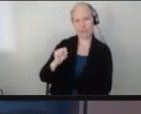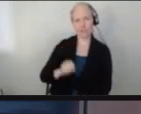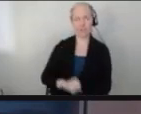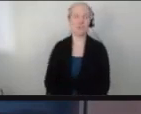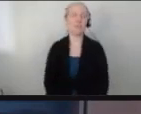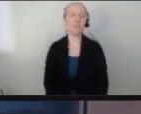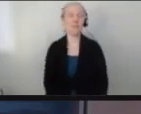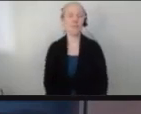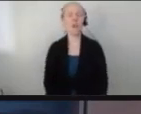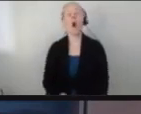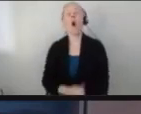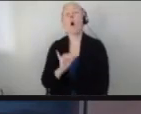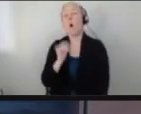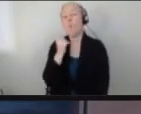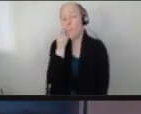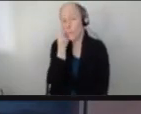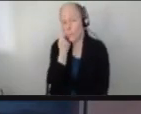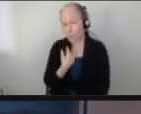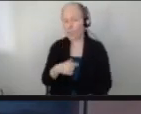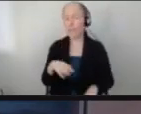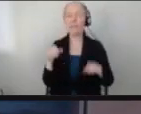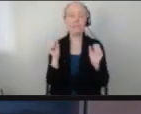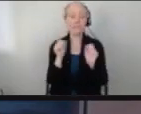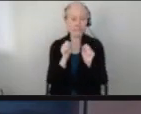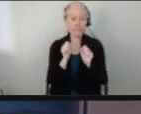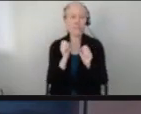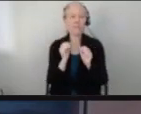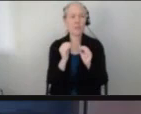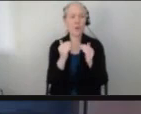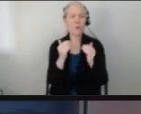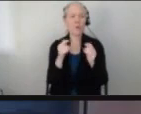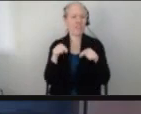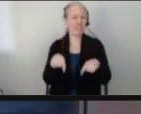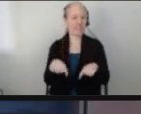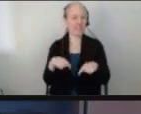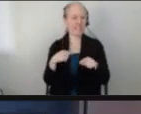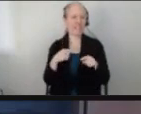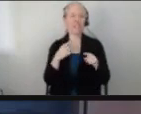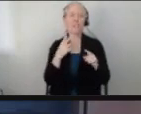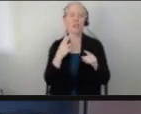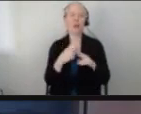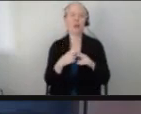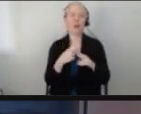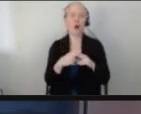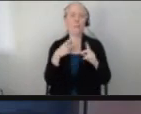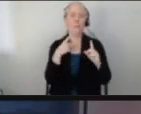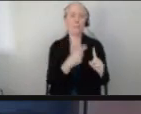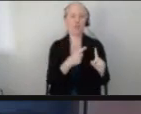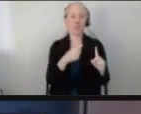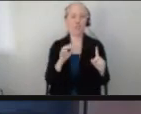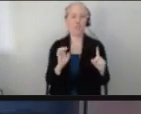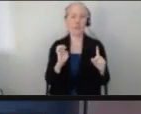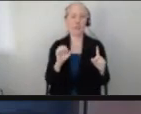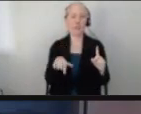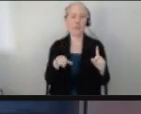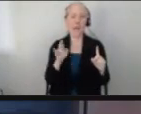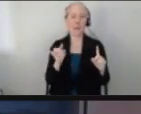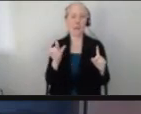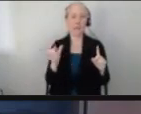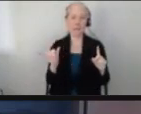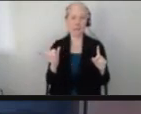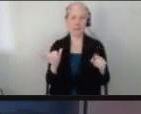There is a focus on with this mission equity, and there is a lead.